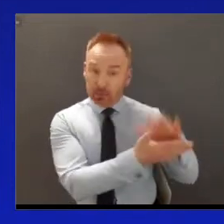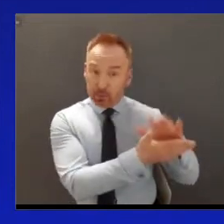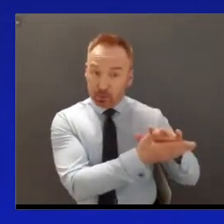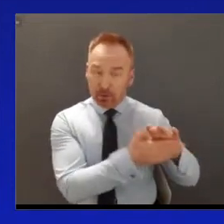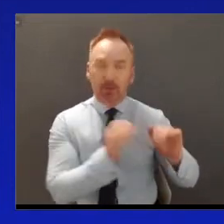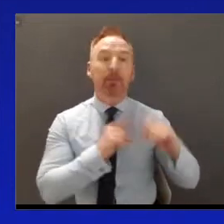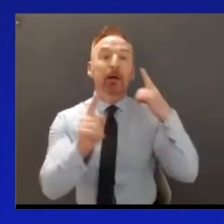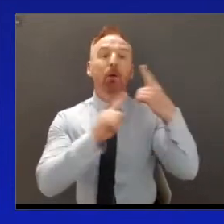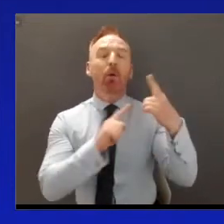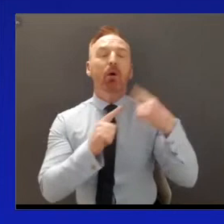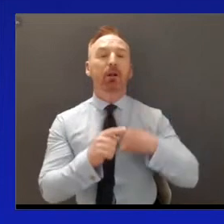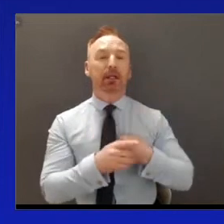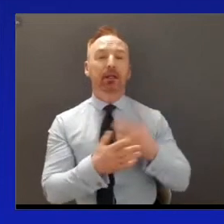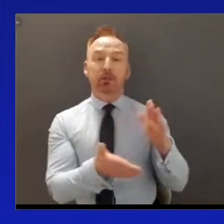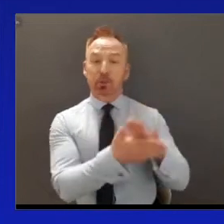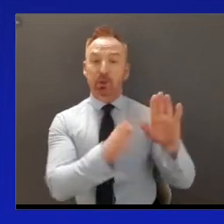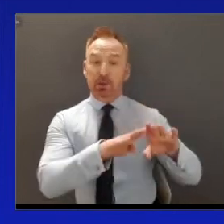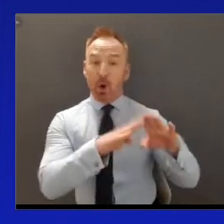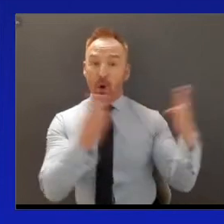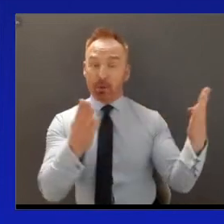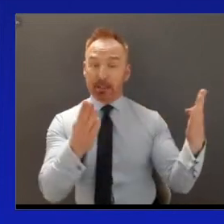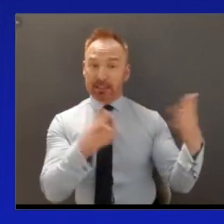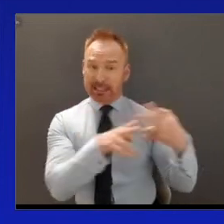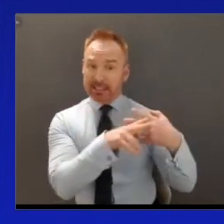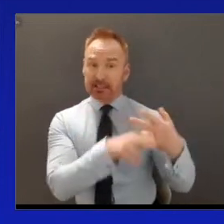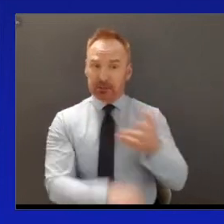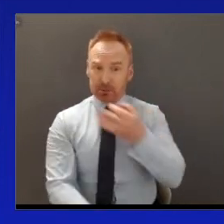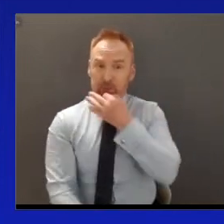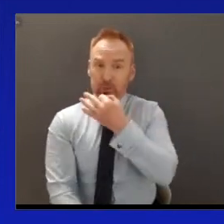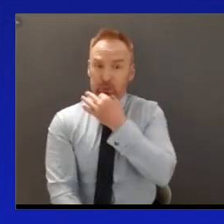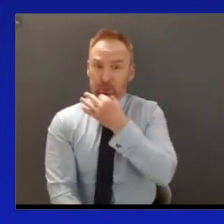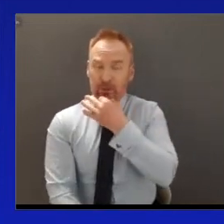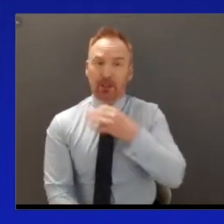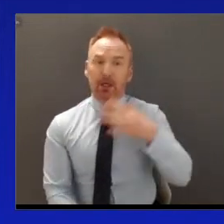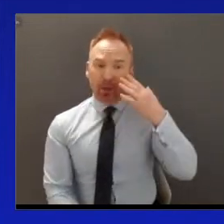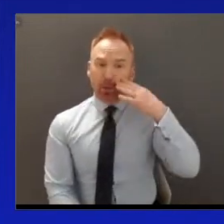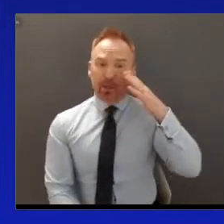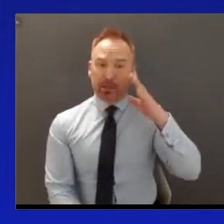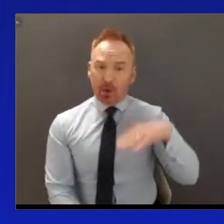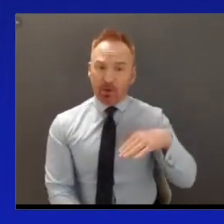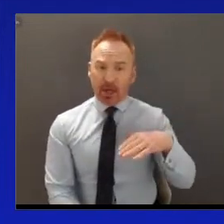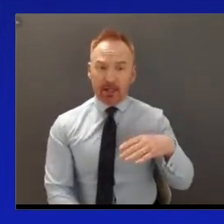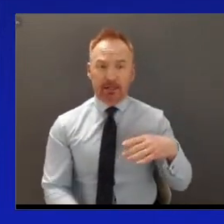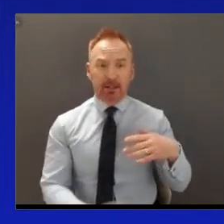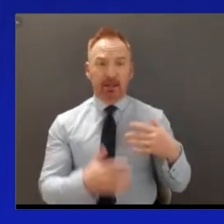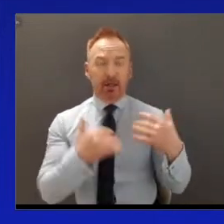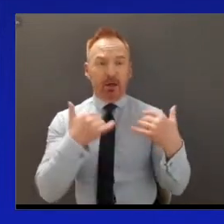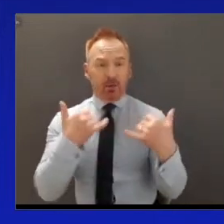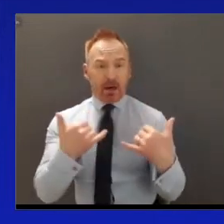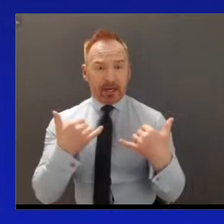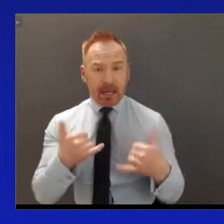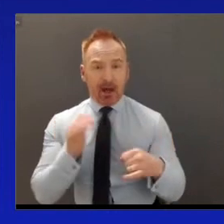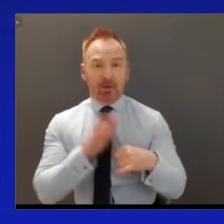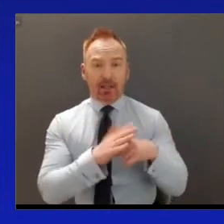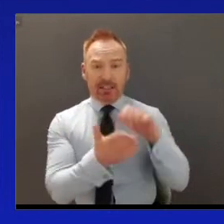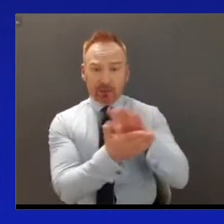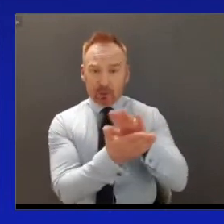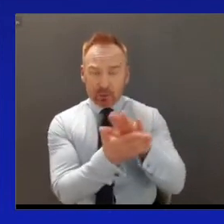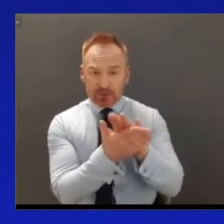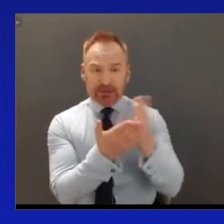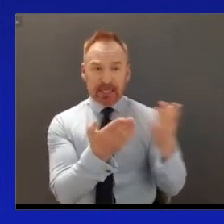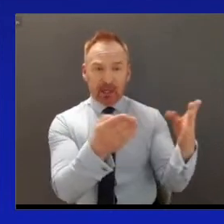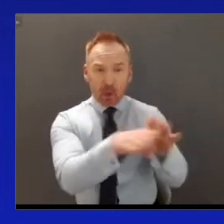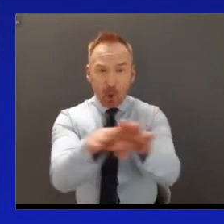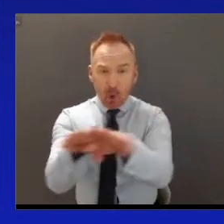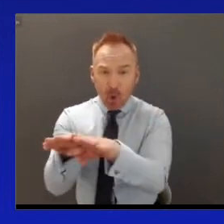schools are opened as soon as possible, because we know there are harms being done right now. Schools closed, children and